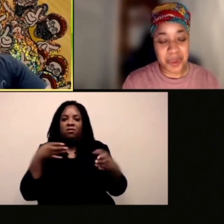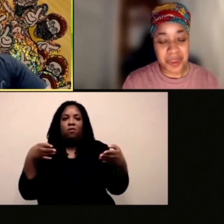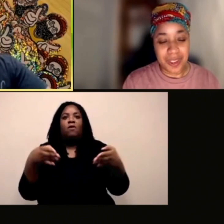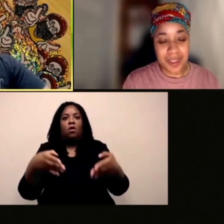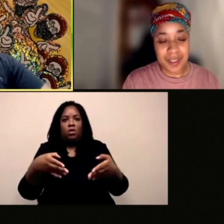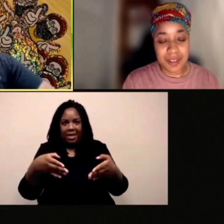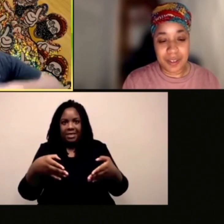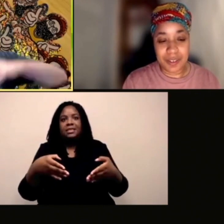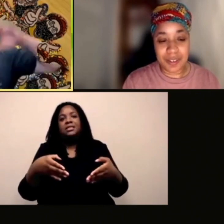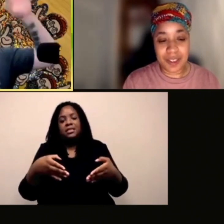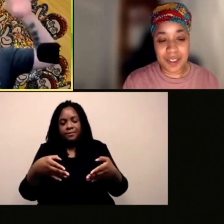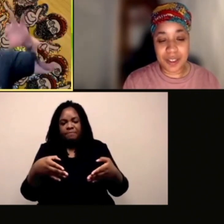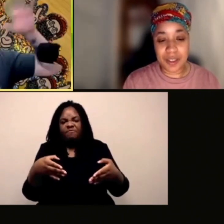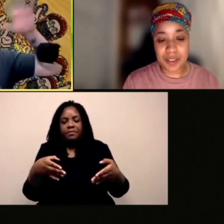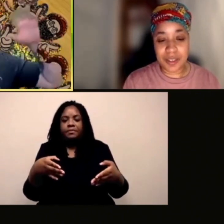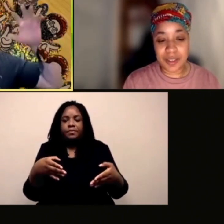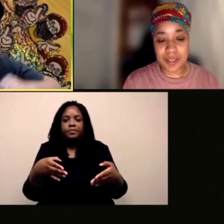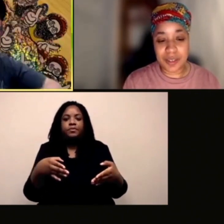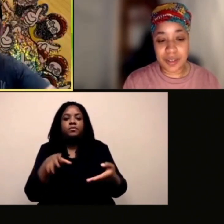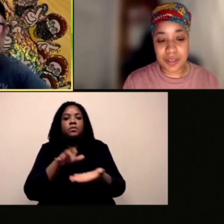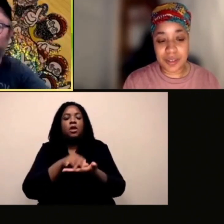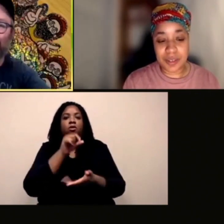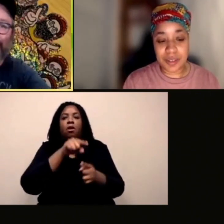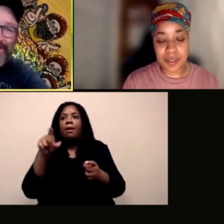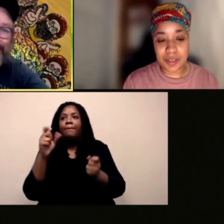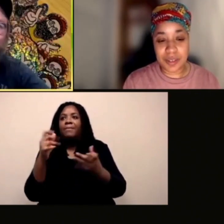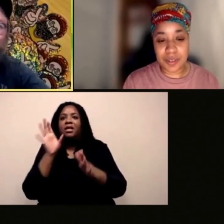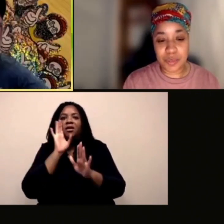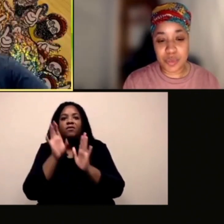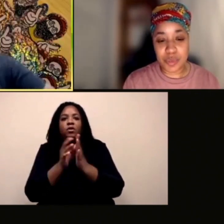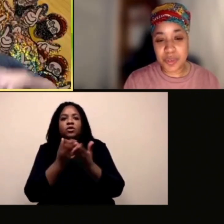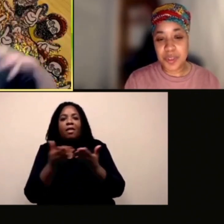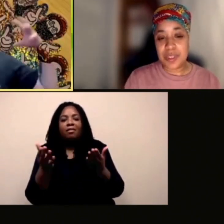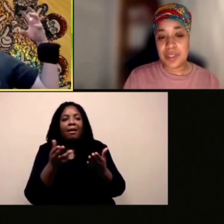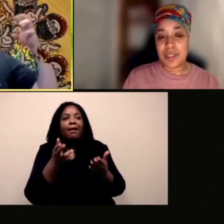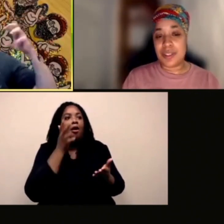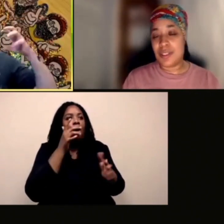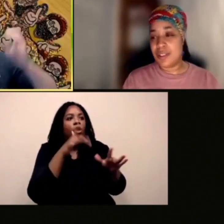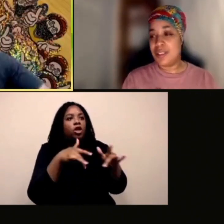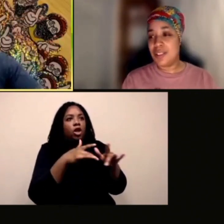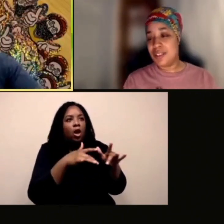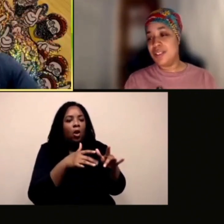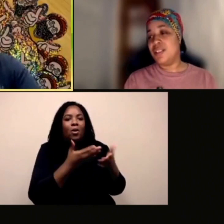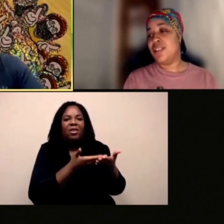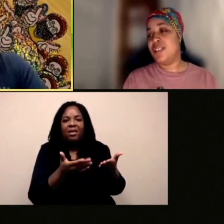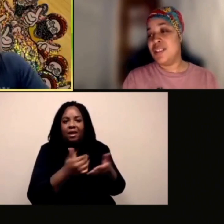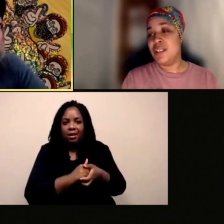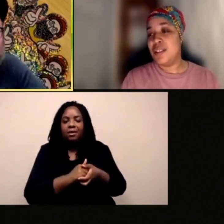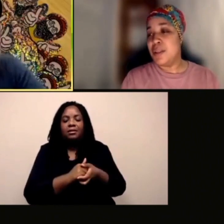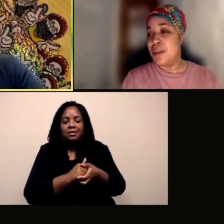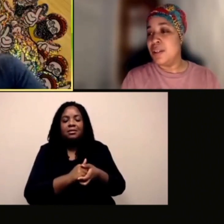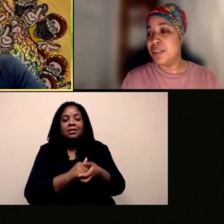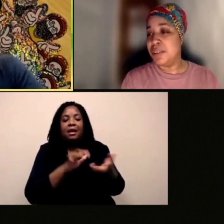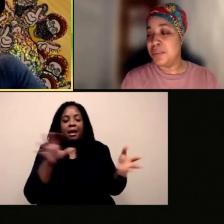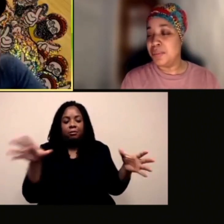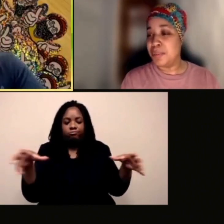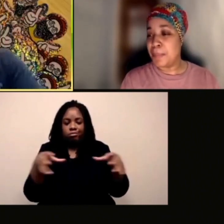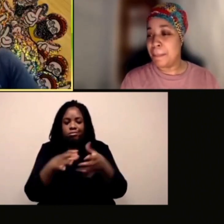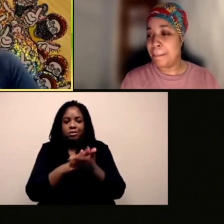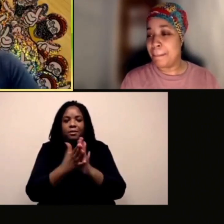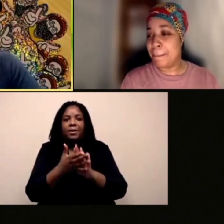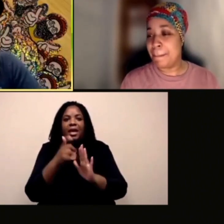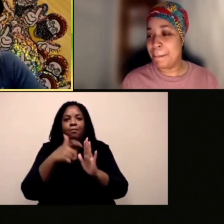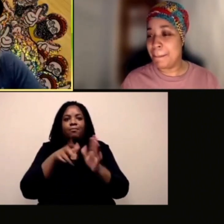fulcrum. So learn lots of photo stuff, learn audio stuff, and kind of manifest it in Scratch in the middle.